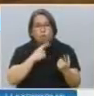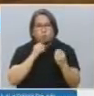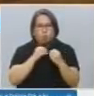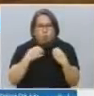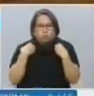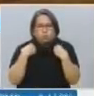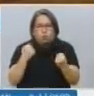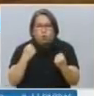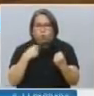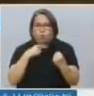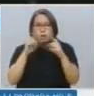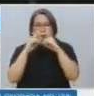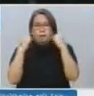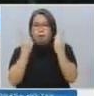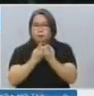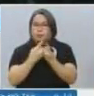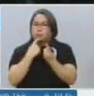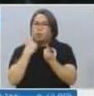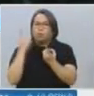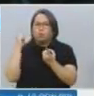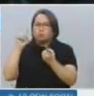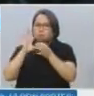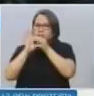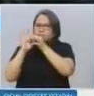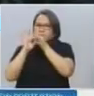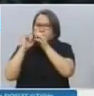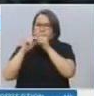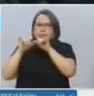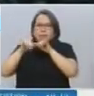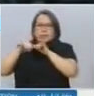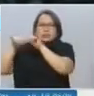department characterized by a unity of command,